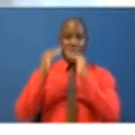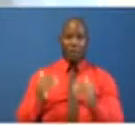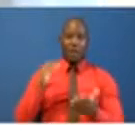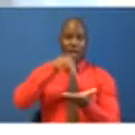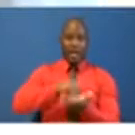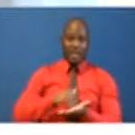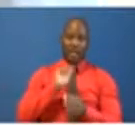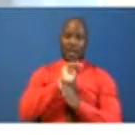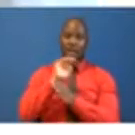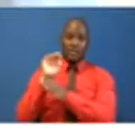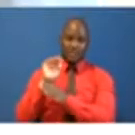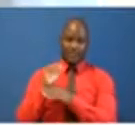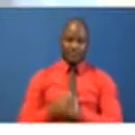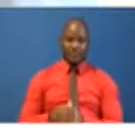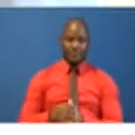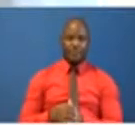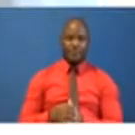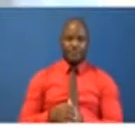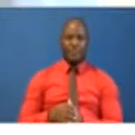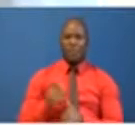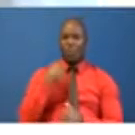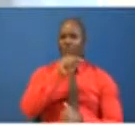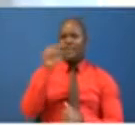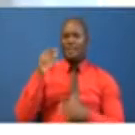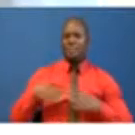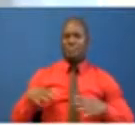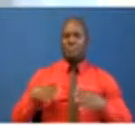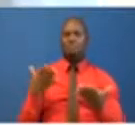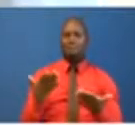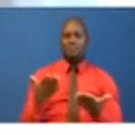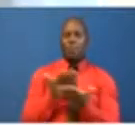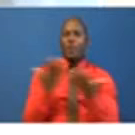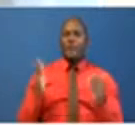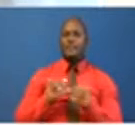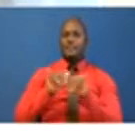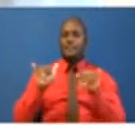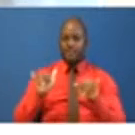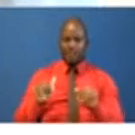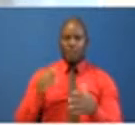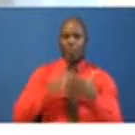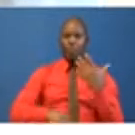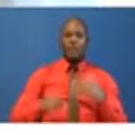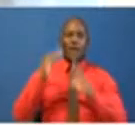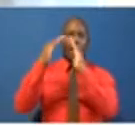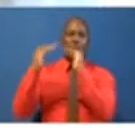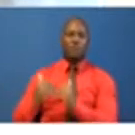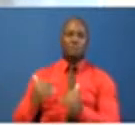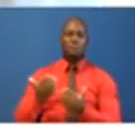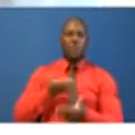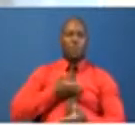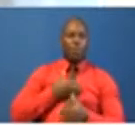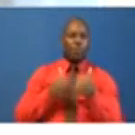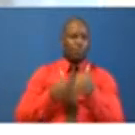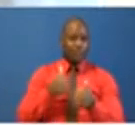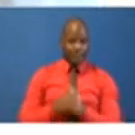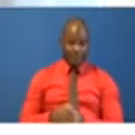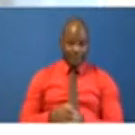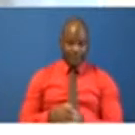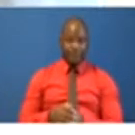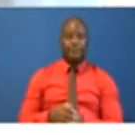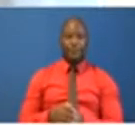again we'll be asking where the city residents and where do they stay and what type of housing do they need